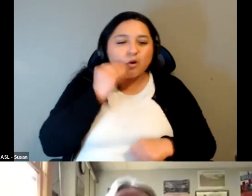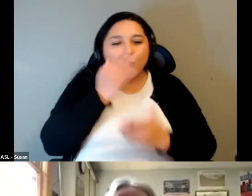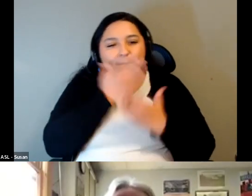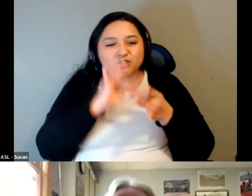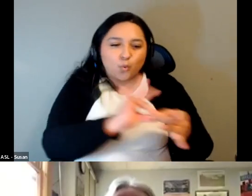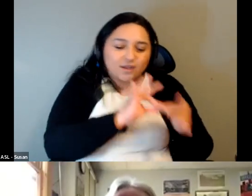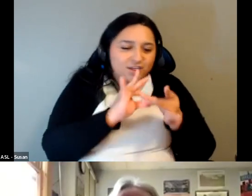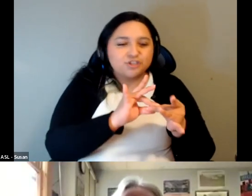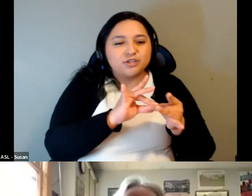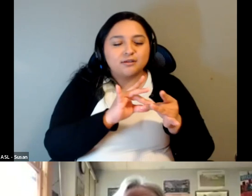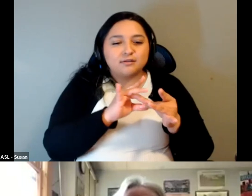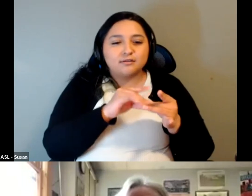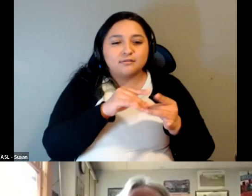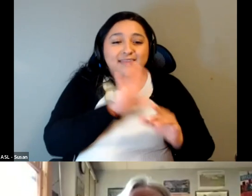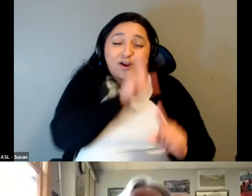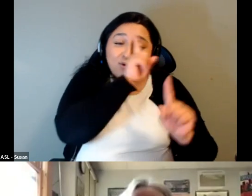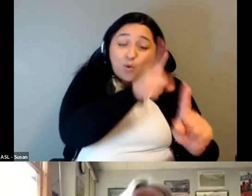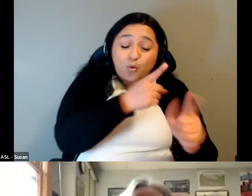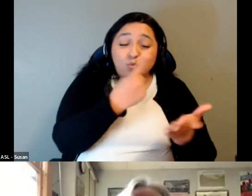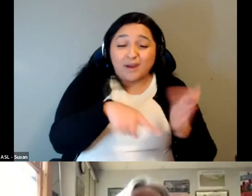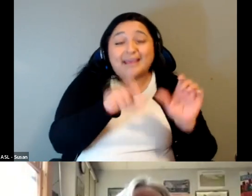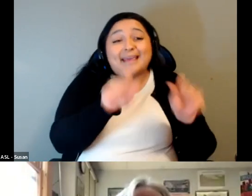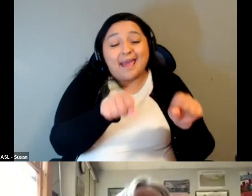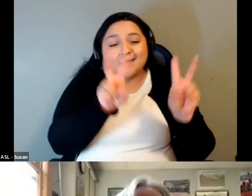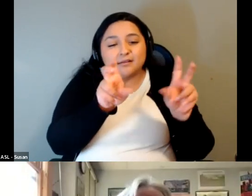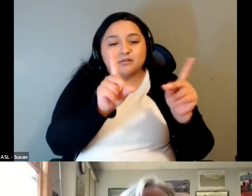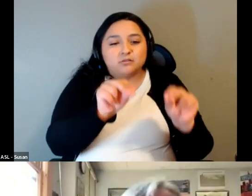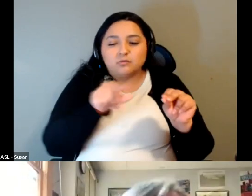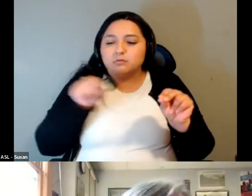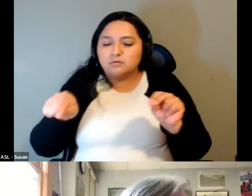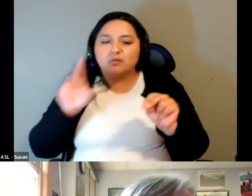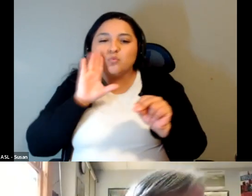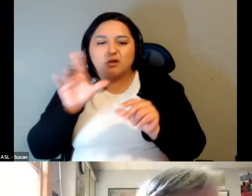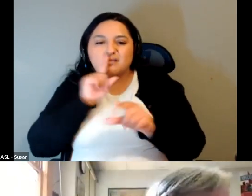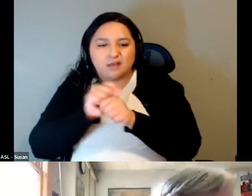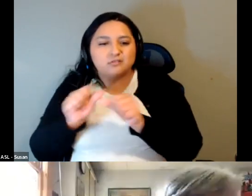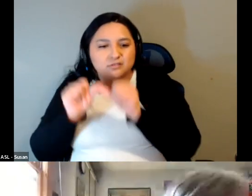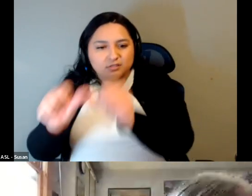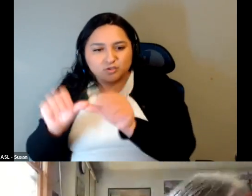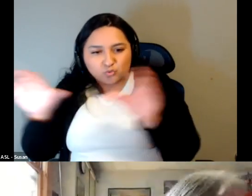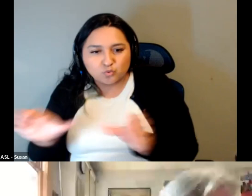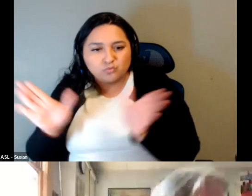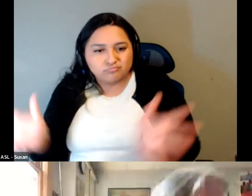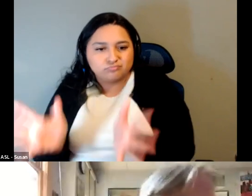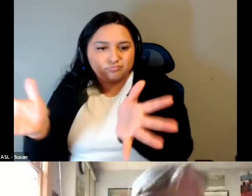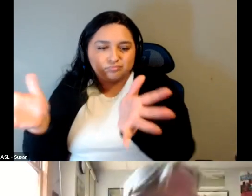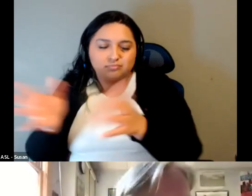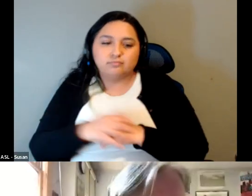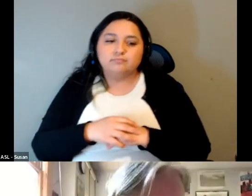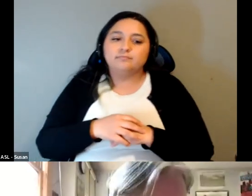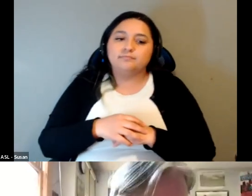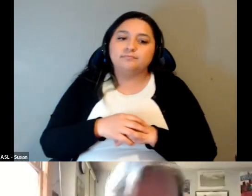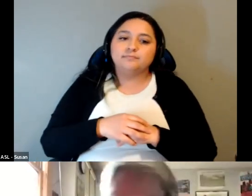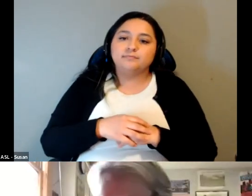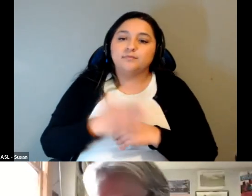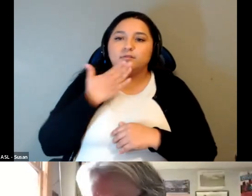it, it's how we structure it. Yeah, thank you both for those insights. And right, there's a difference between